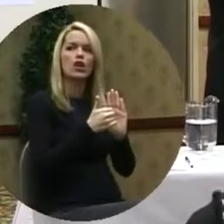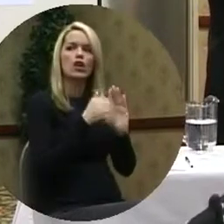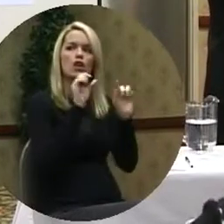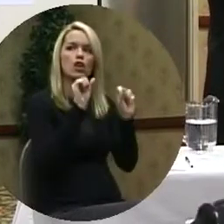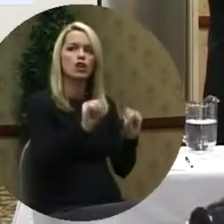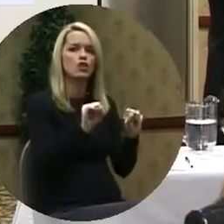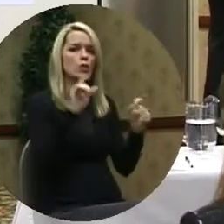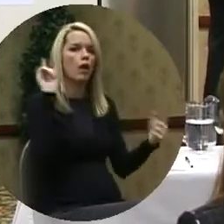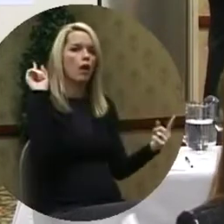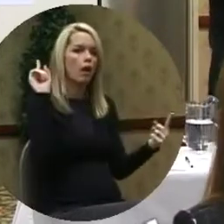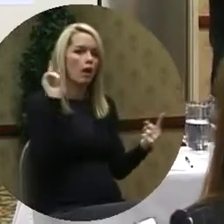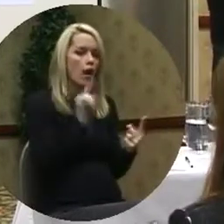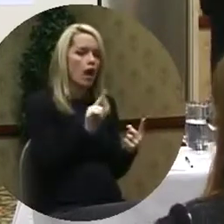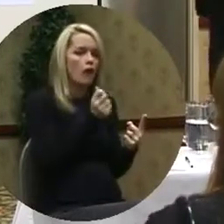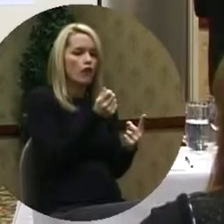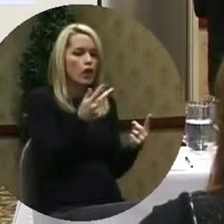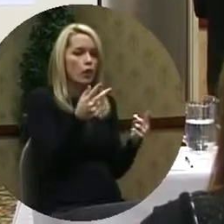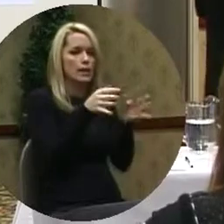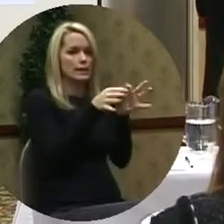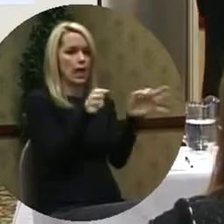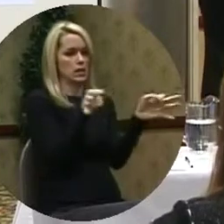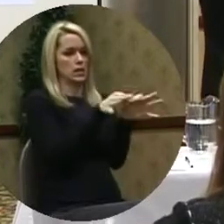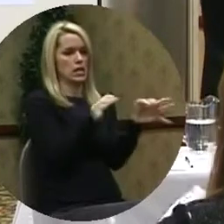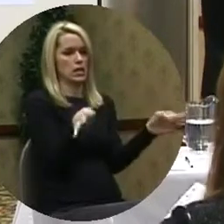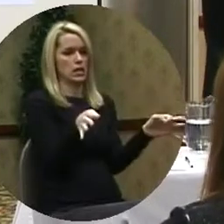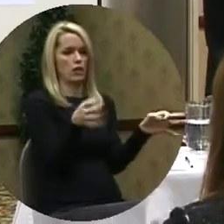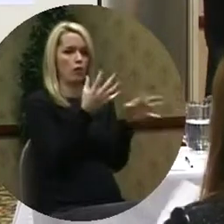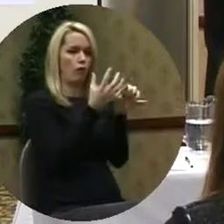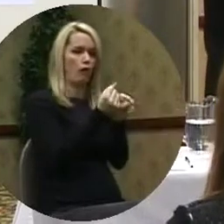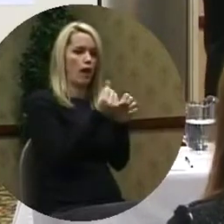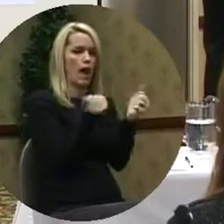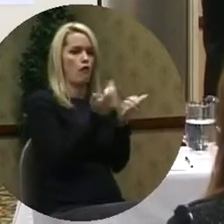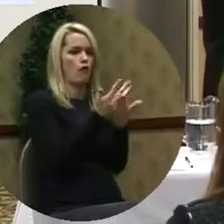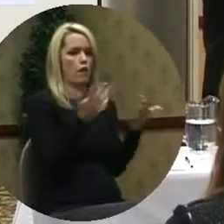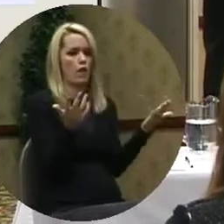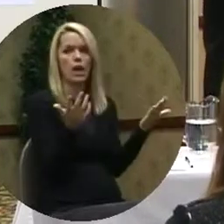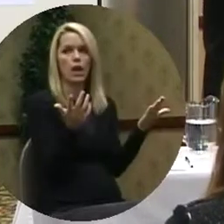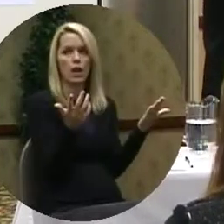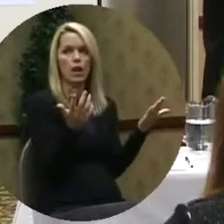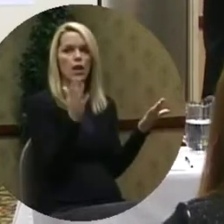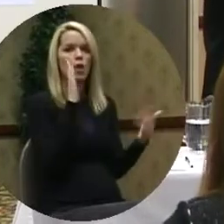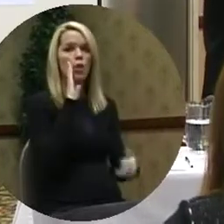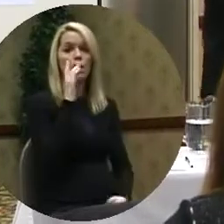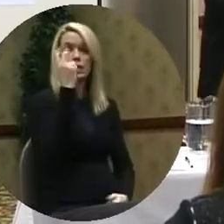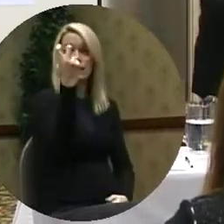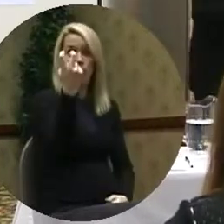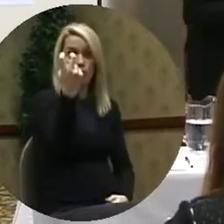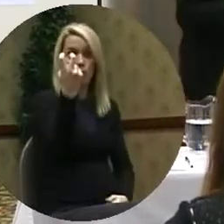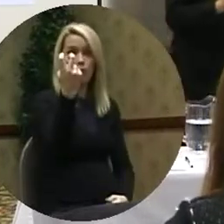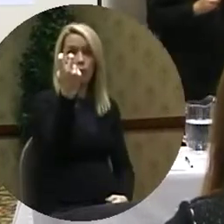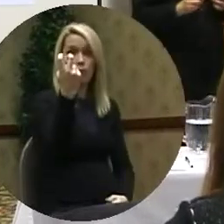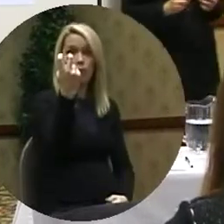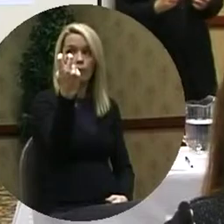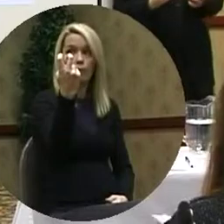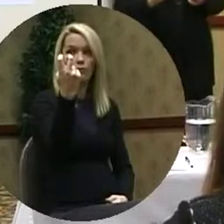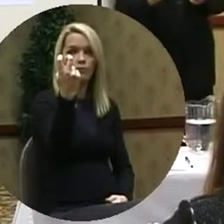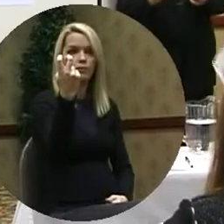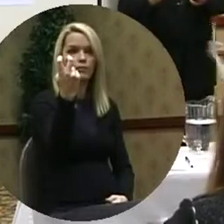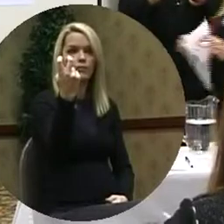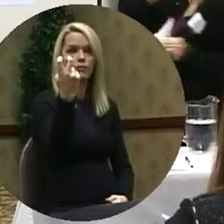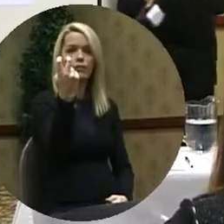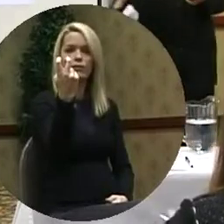just a few sentences? If you were to cut this all down, actually what I'm going to do is I'm going to have you sit down, which you're thinking, that's